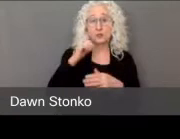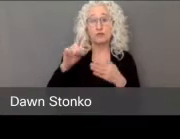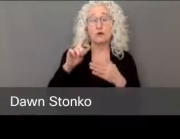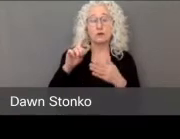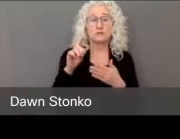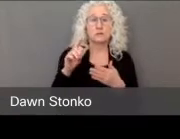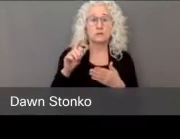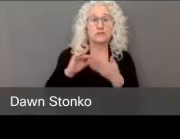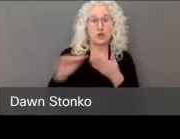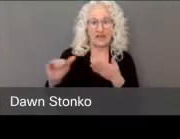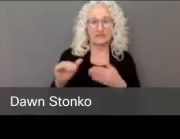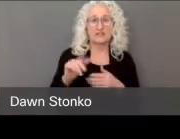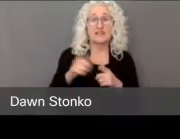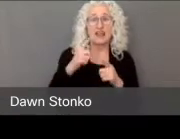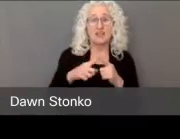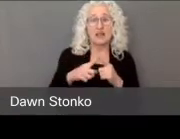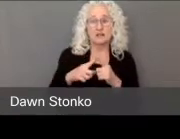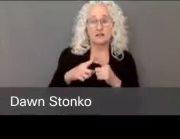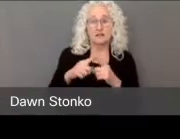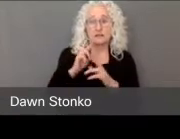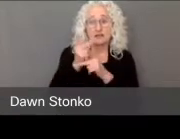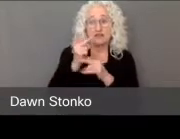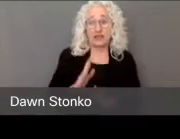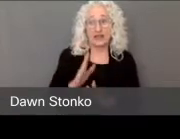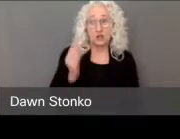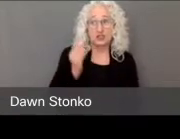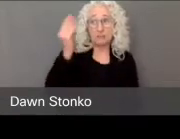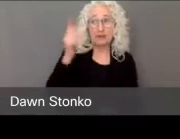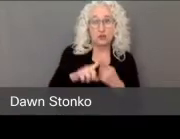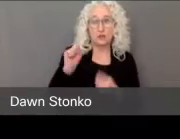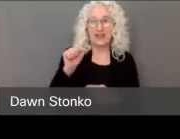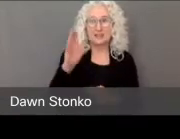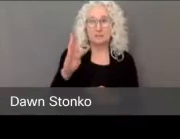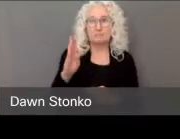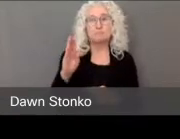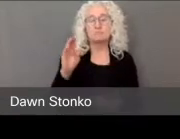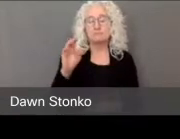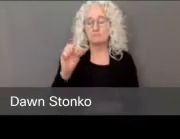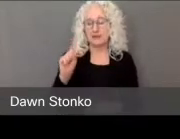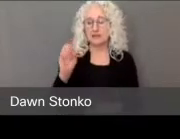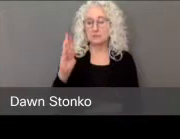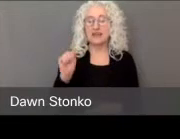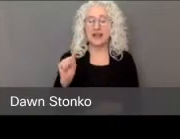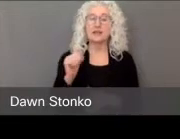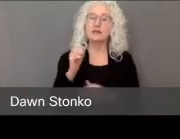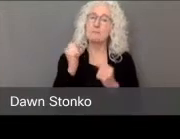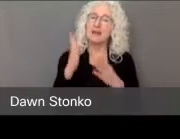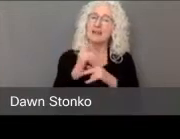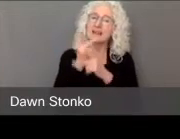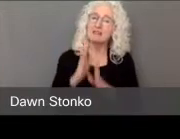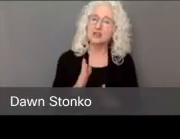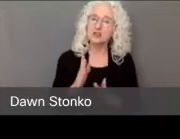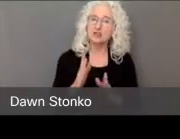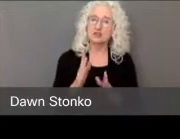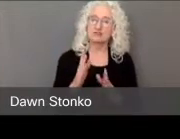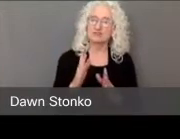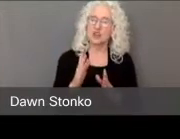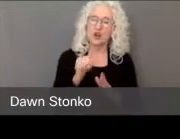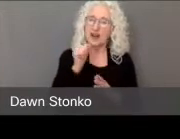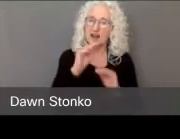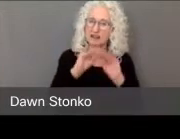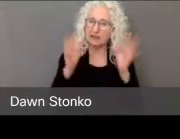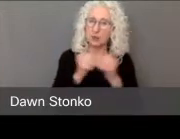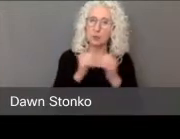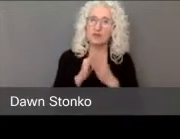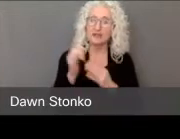SBA. Many lenders are a little bit fuzzy on that, and so we get a lot of calls that are sort of contrary to it, but the fact is that the